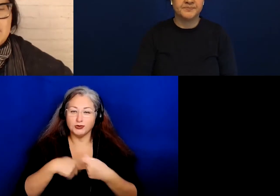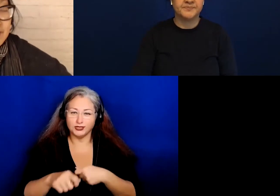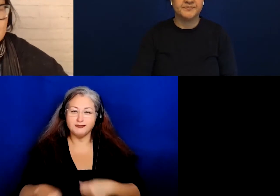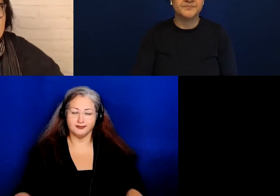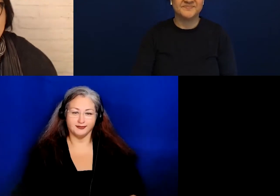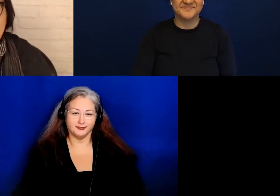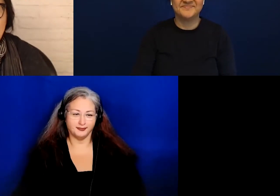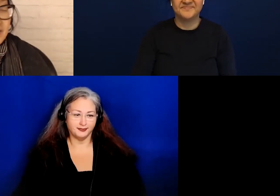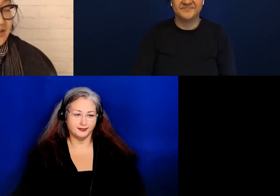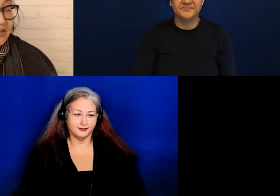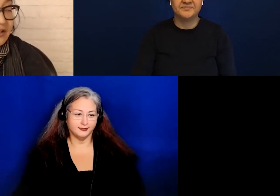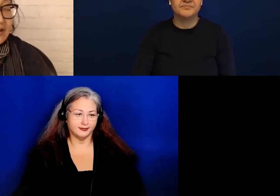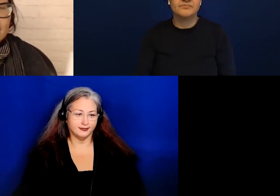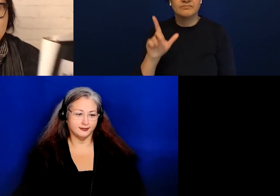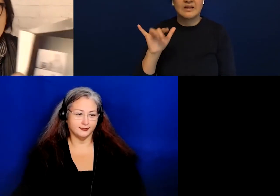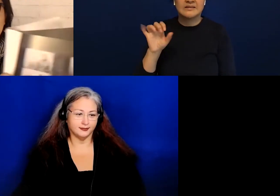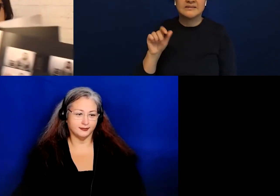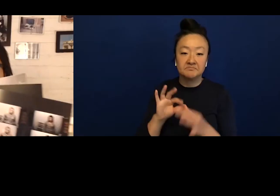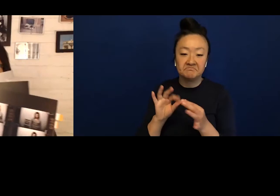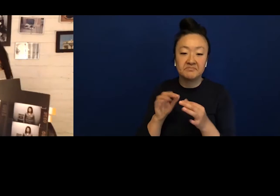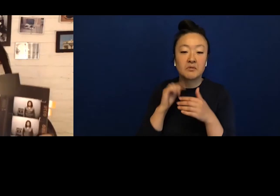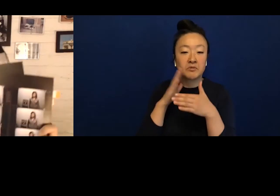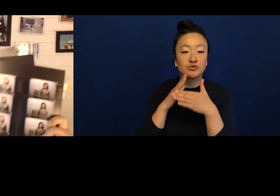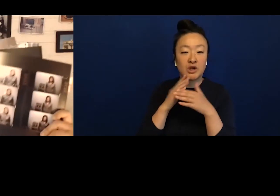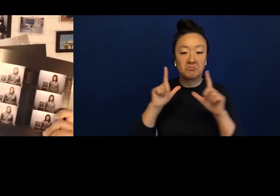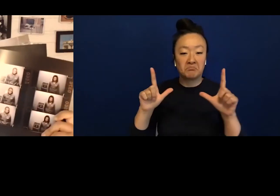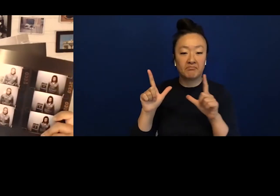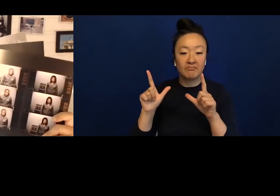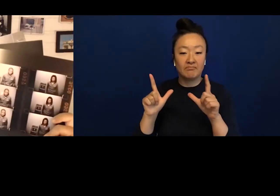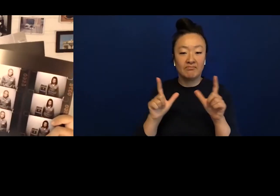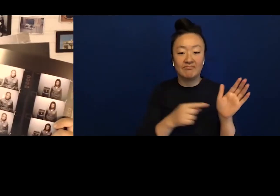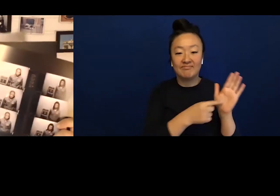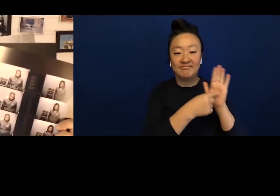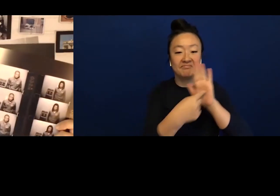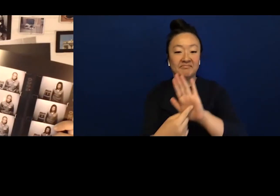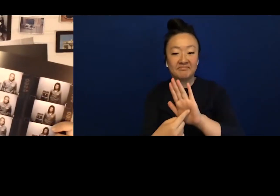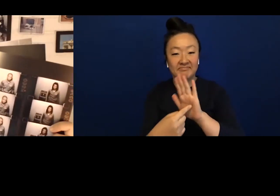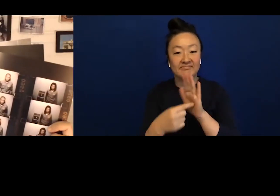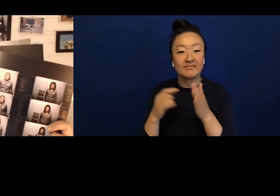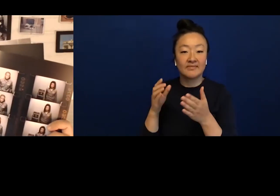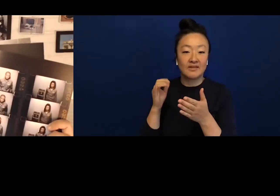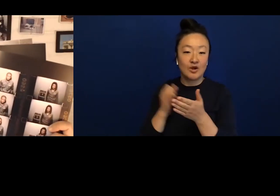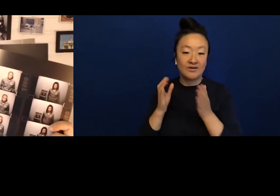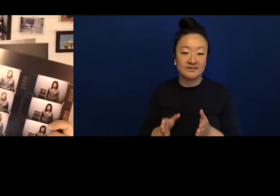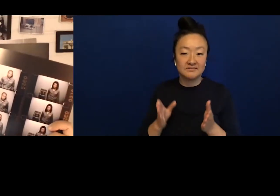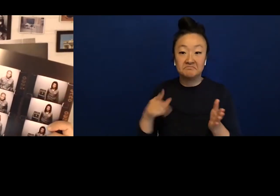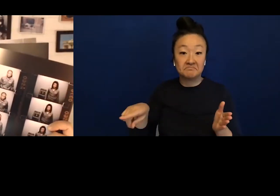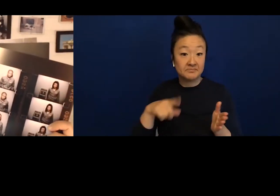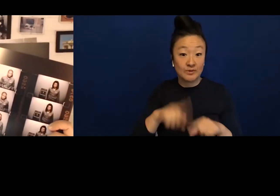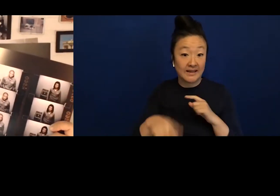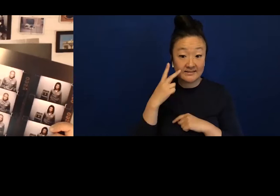And I'm just going to share on the screen a little visual of the artist for those who can't see.